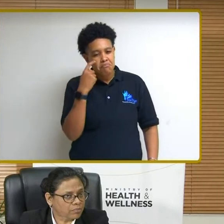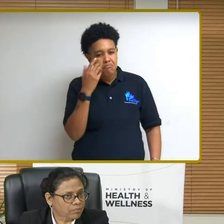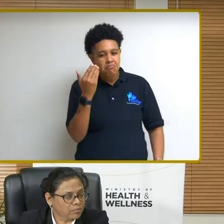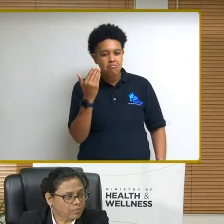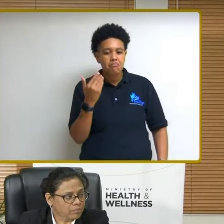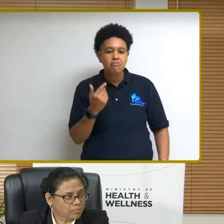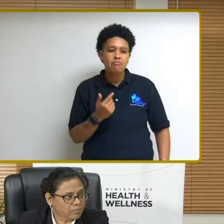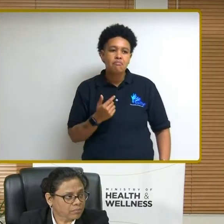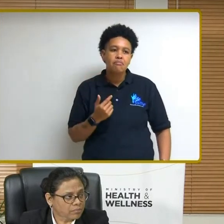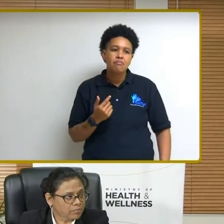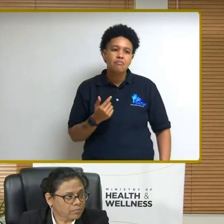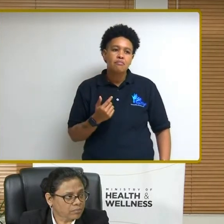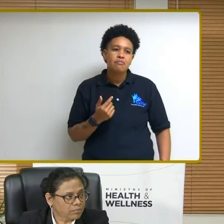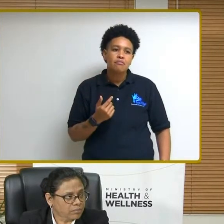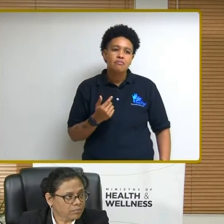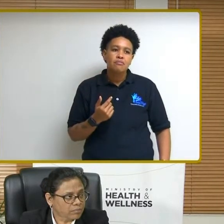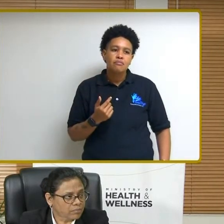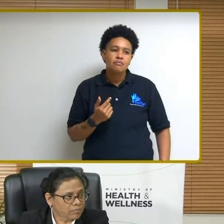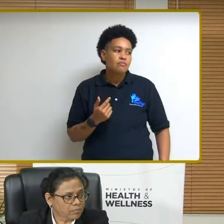Hello?